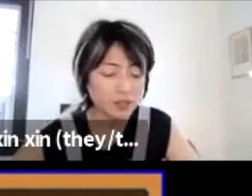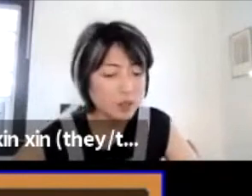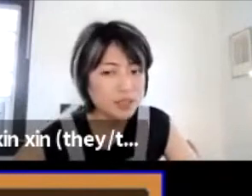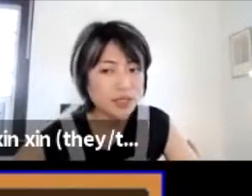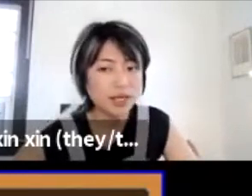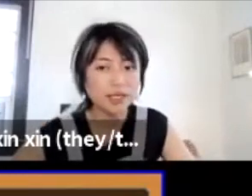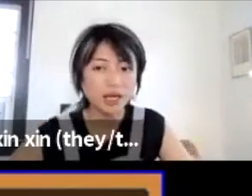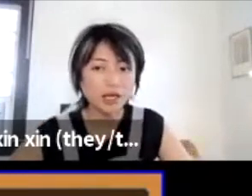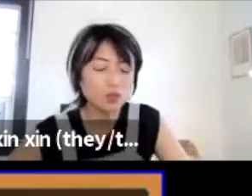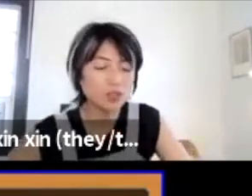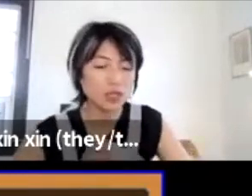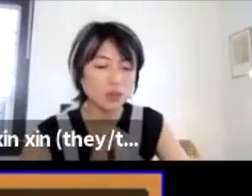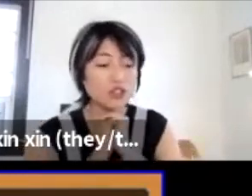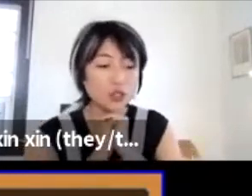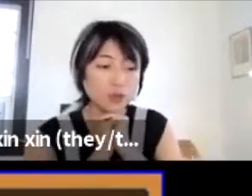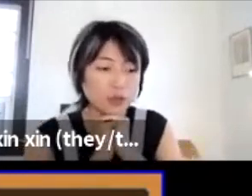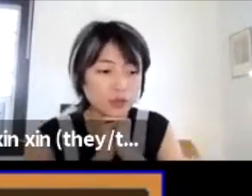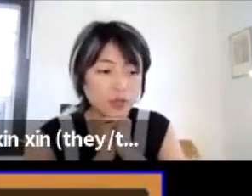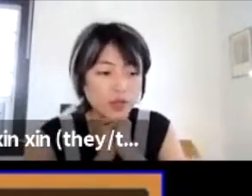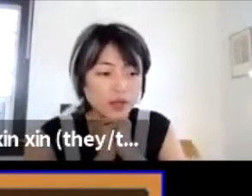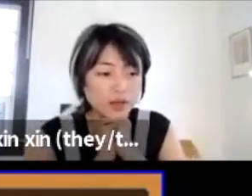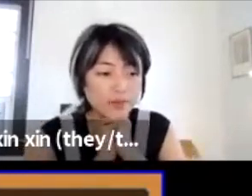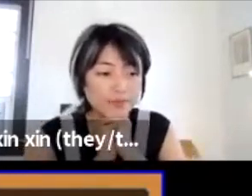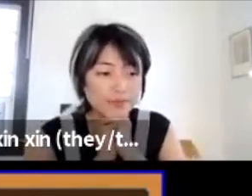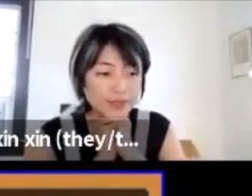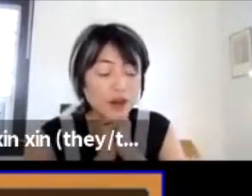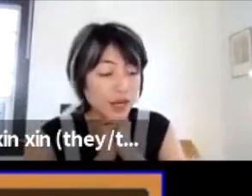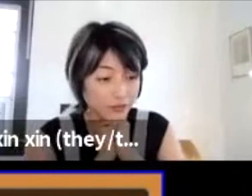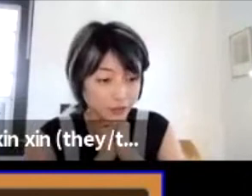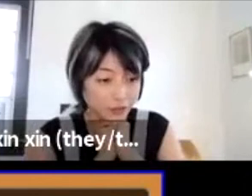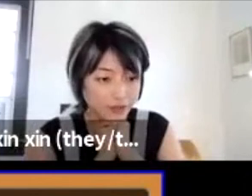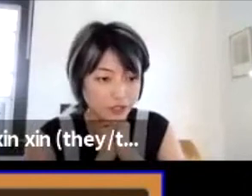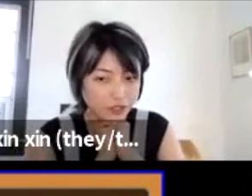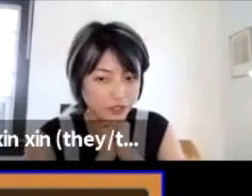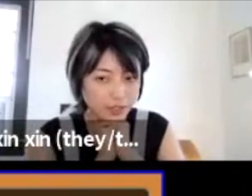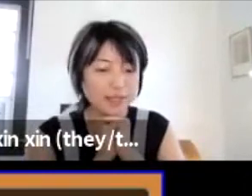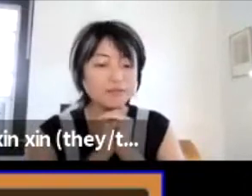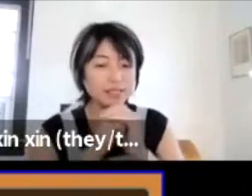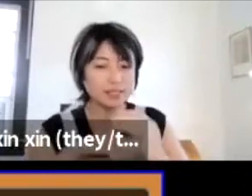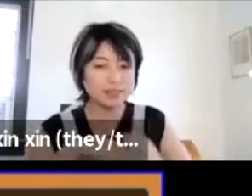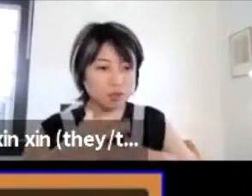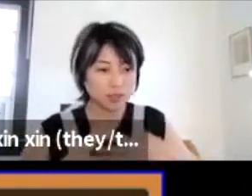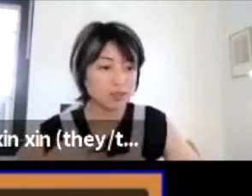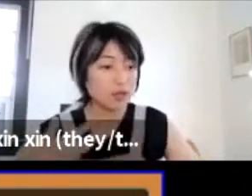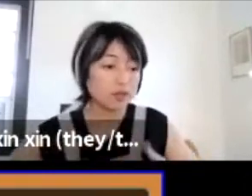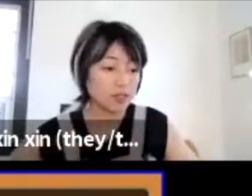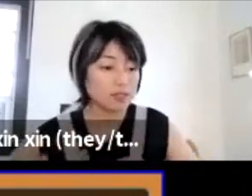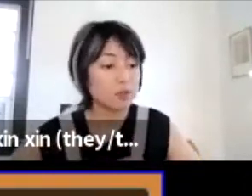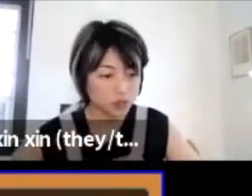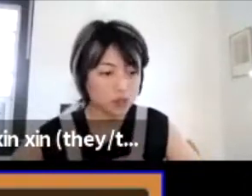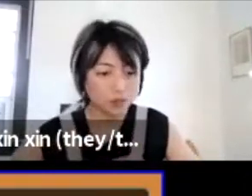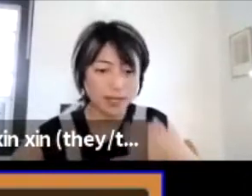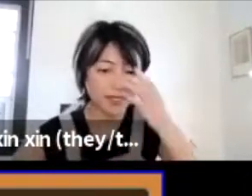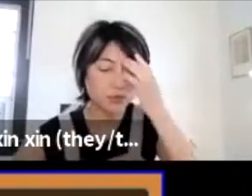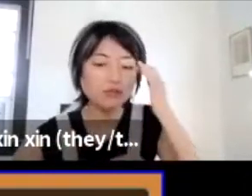at this moment, I want to show you the archival feature and basically what the software is